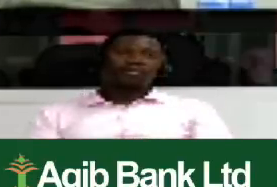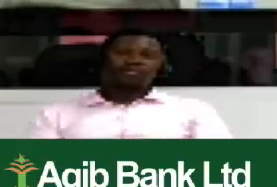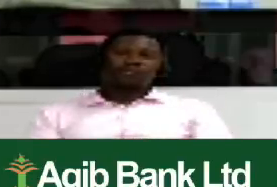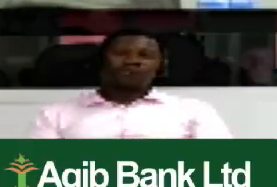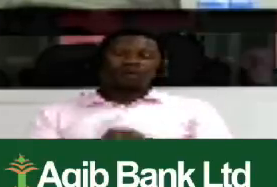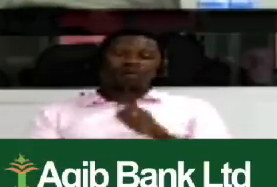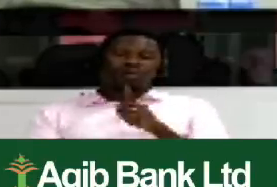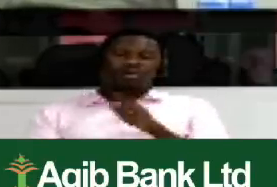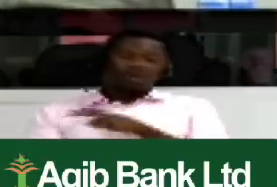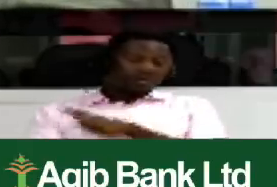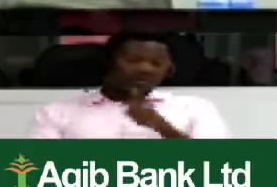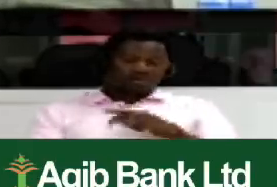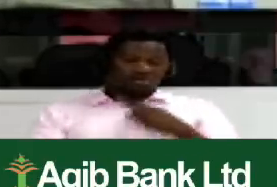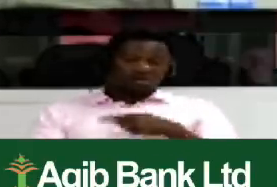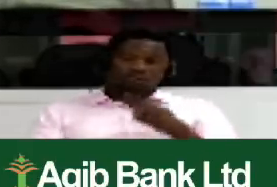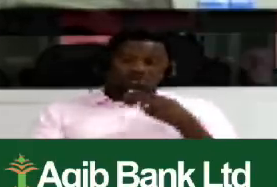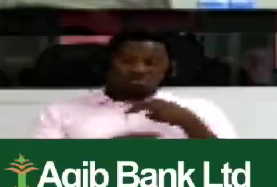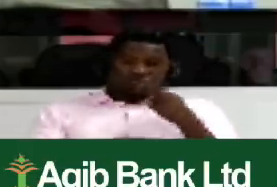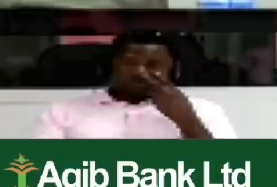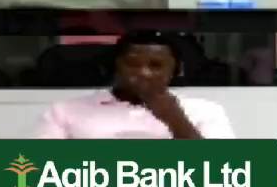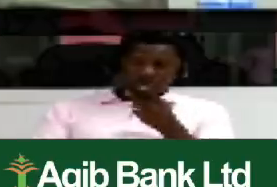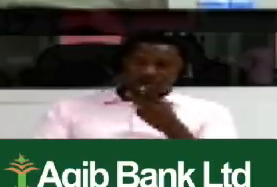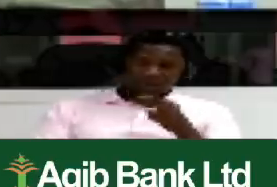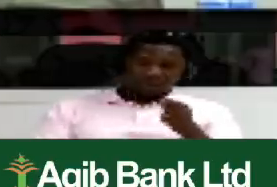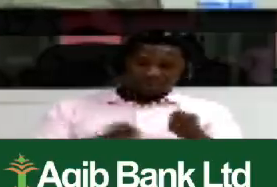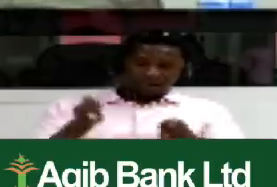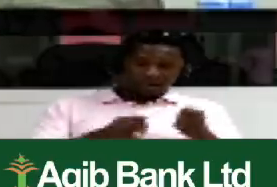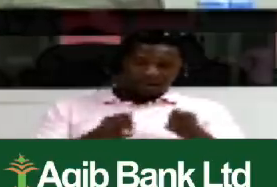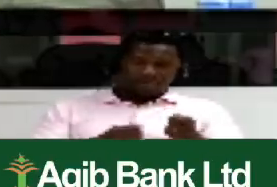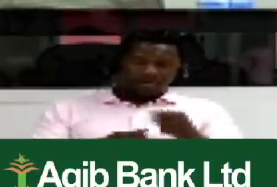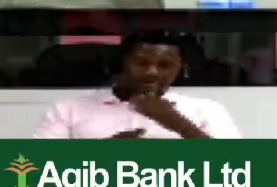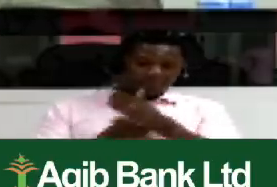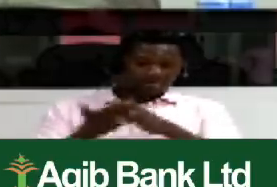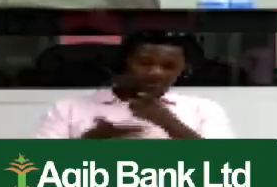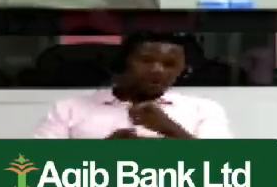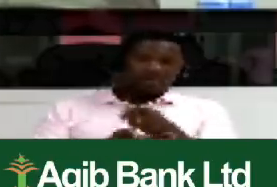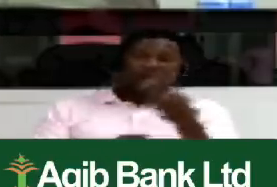look at the management part of it. If we go, can we manage it?